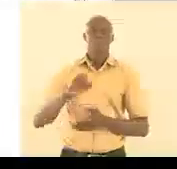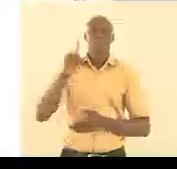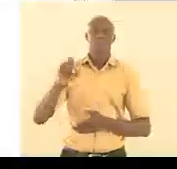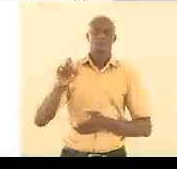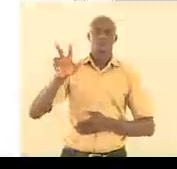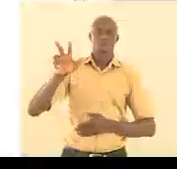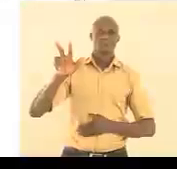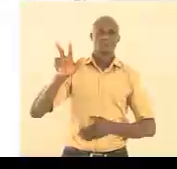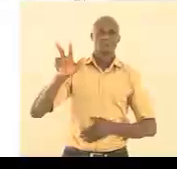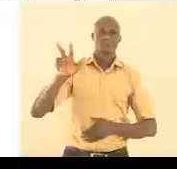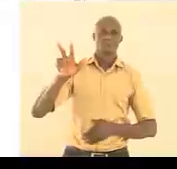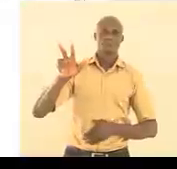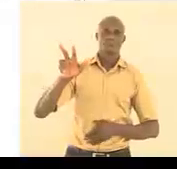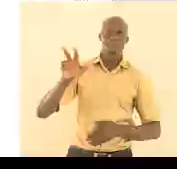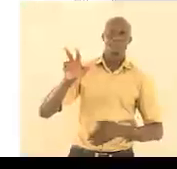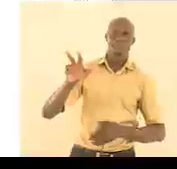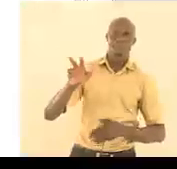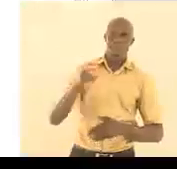Question 3.